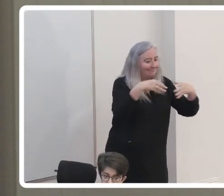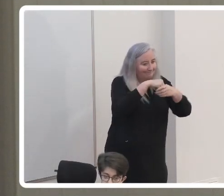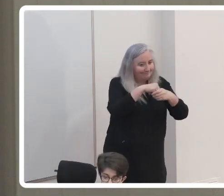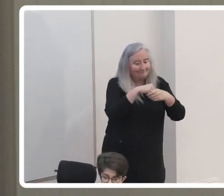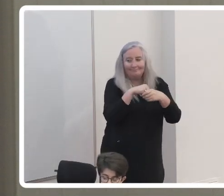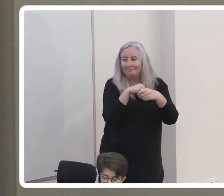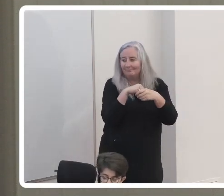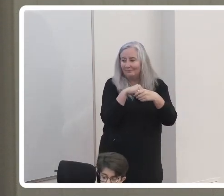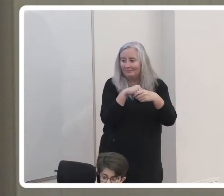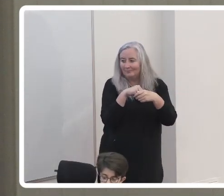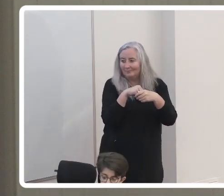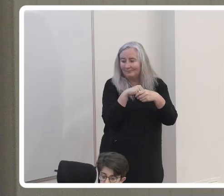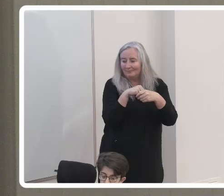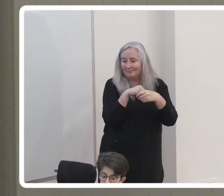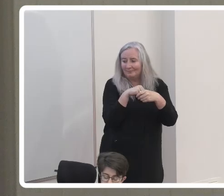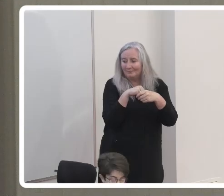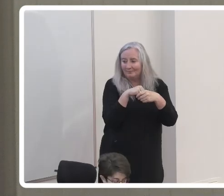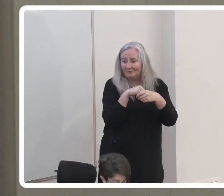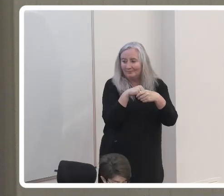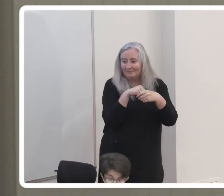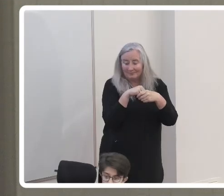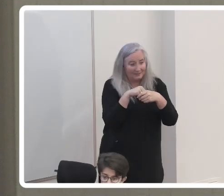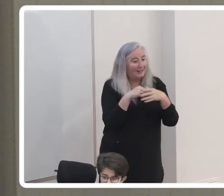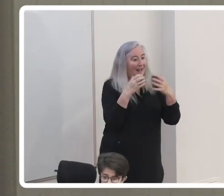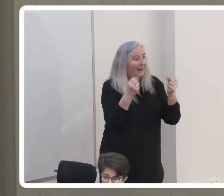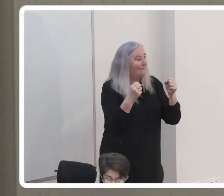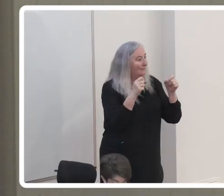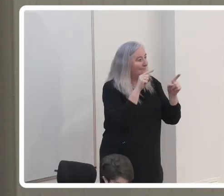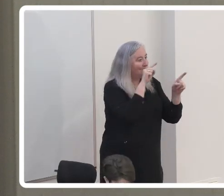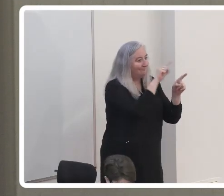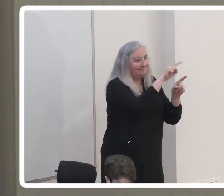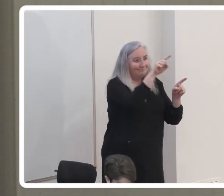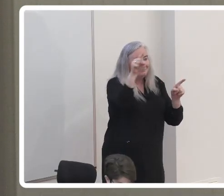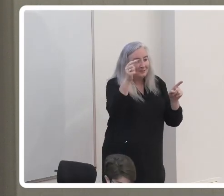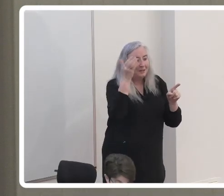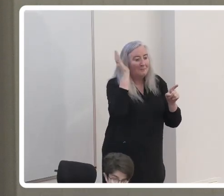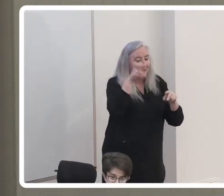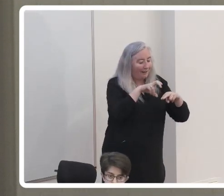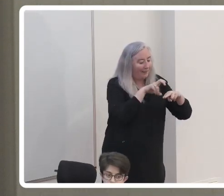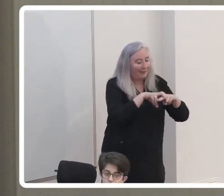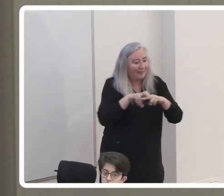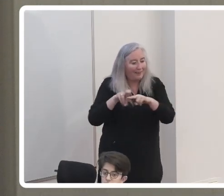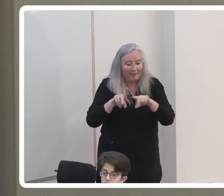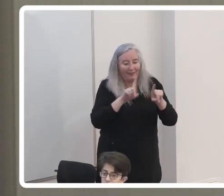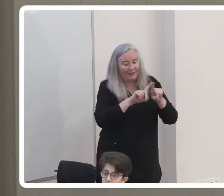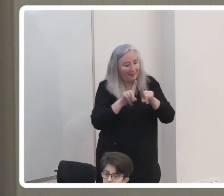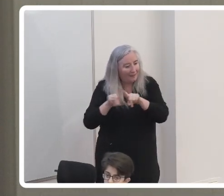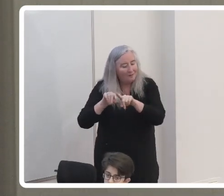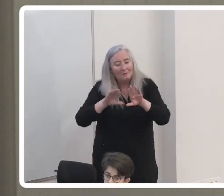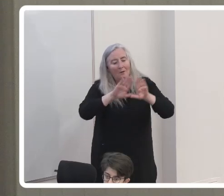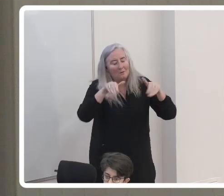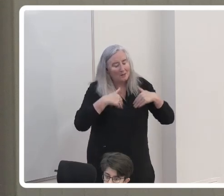already Teresa Degener and Maria Laura Serra said in the previous panel. So this involves